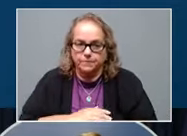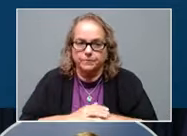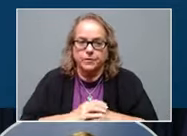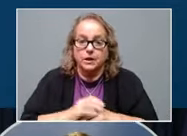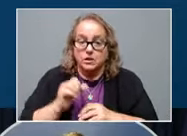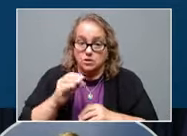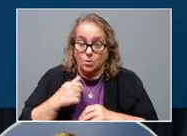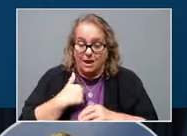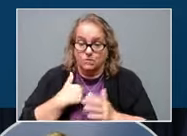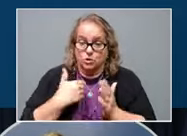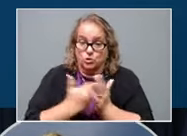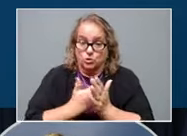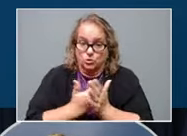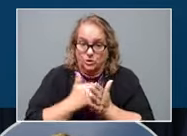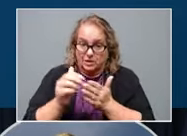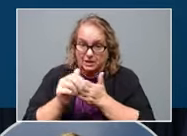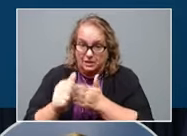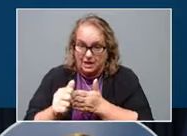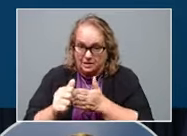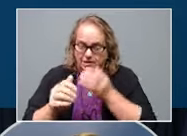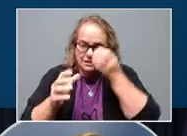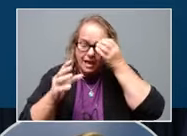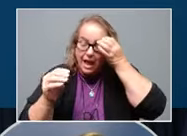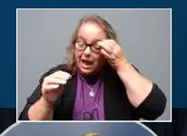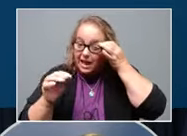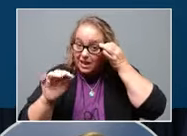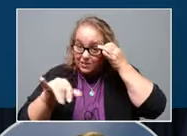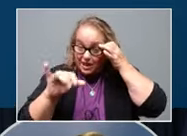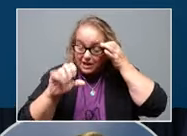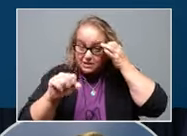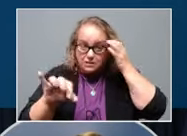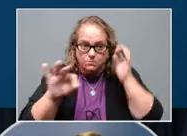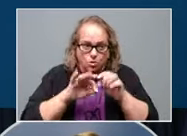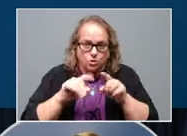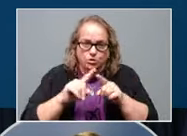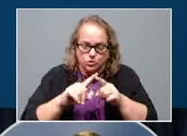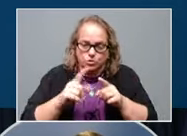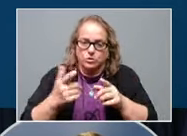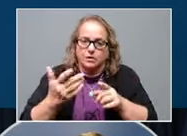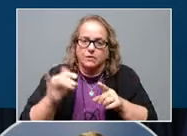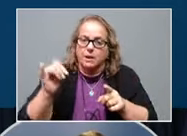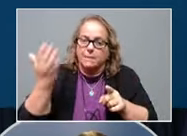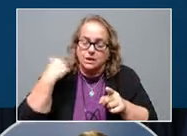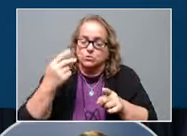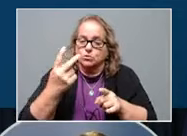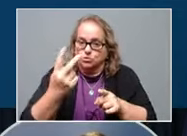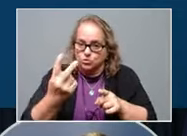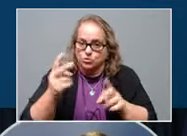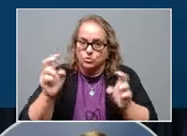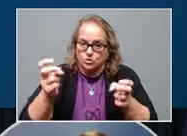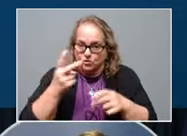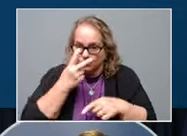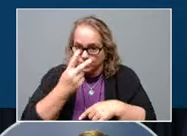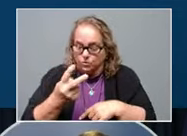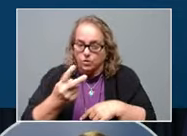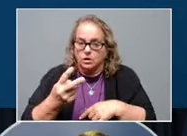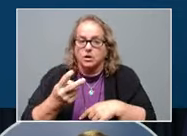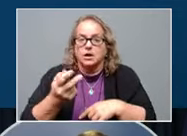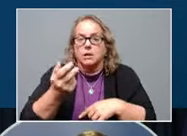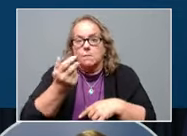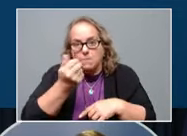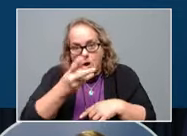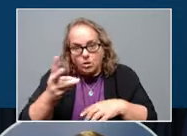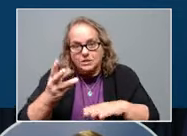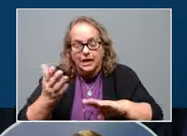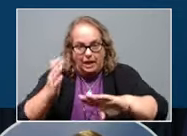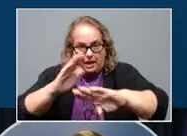guidance up, and it's really streamlining what we've had in the past. 2 schools on this multi-layered